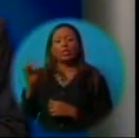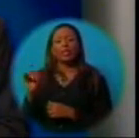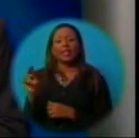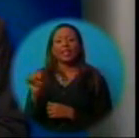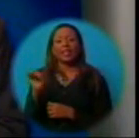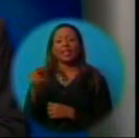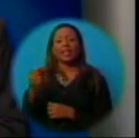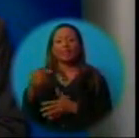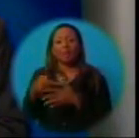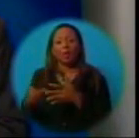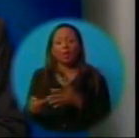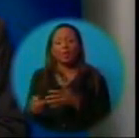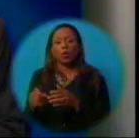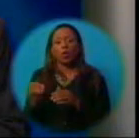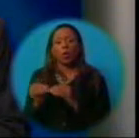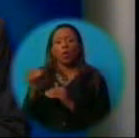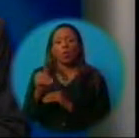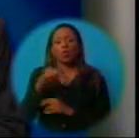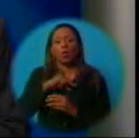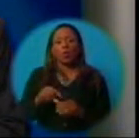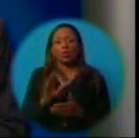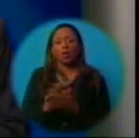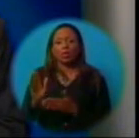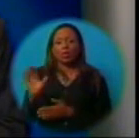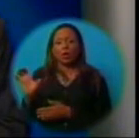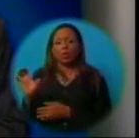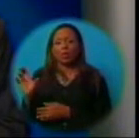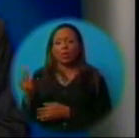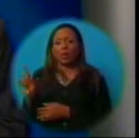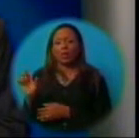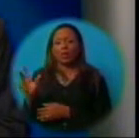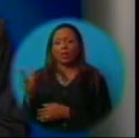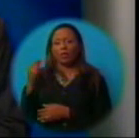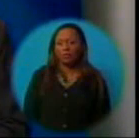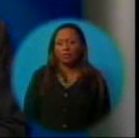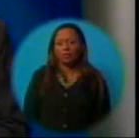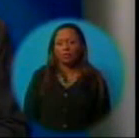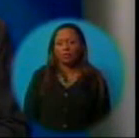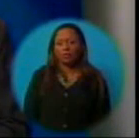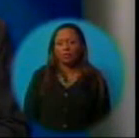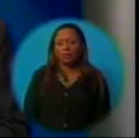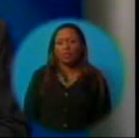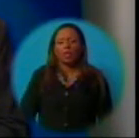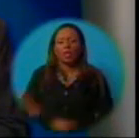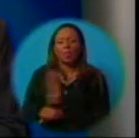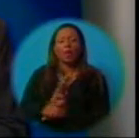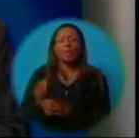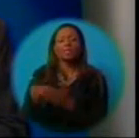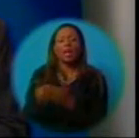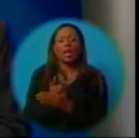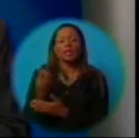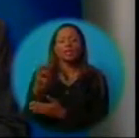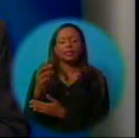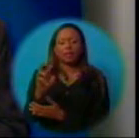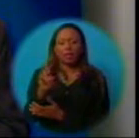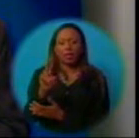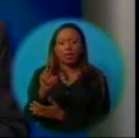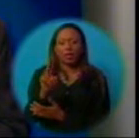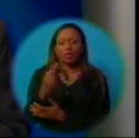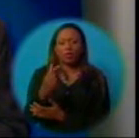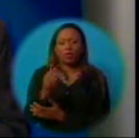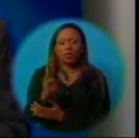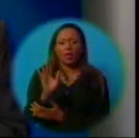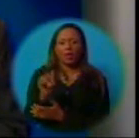Queen's College. Combermere made 103 for 9, QC 95. The Barbados Under-16 rugby team